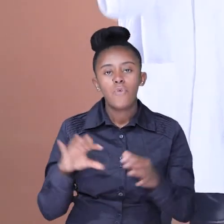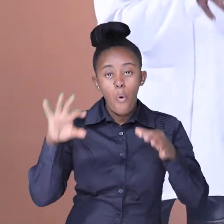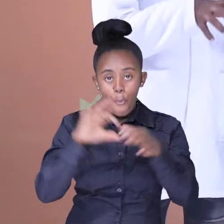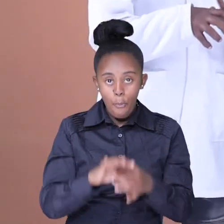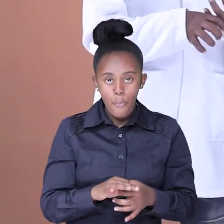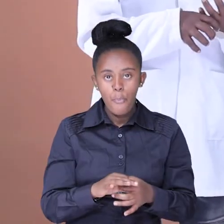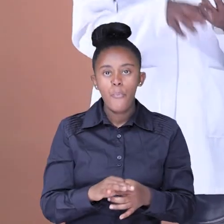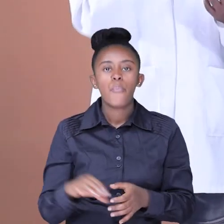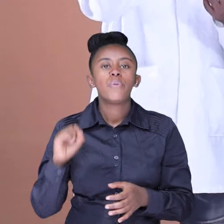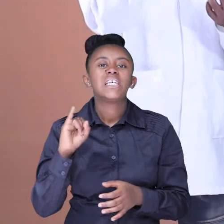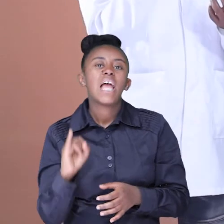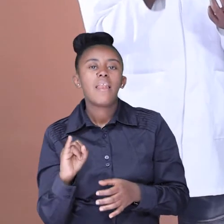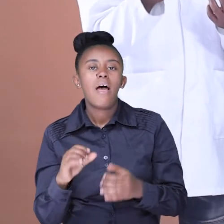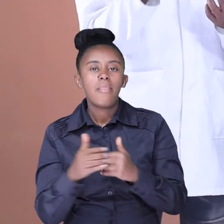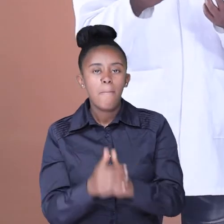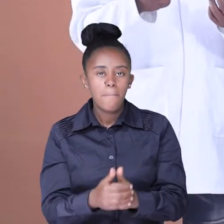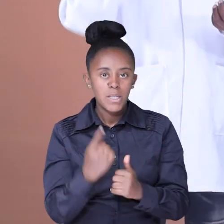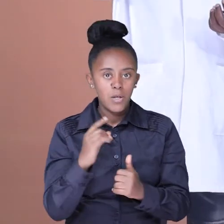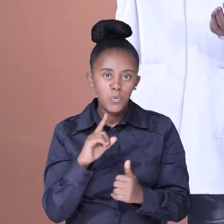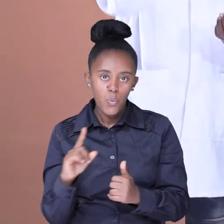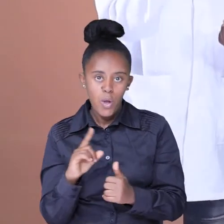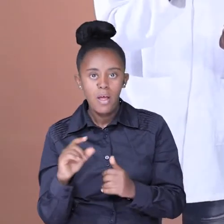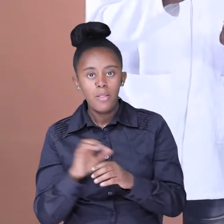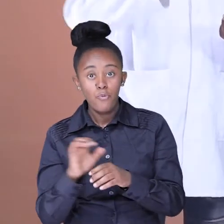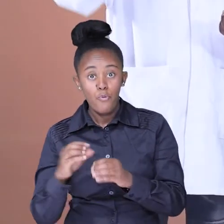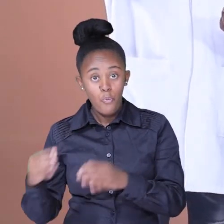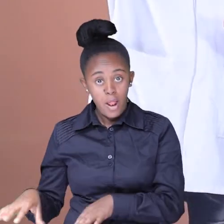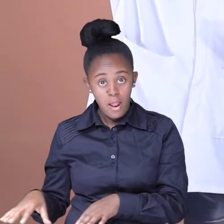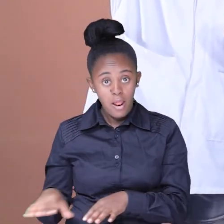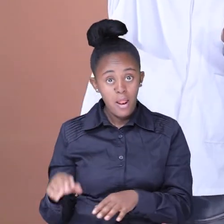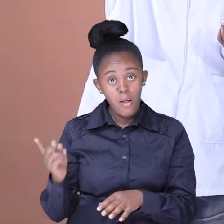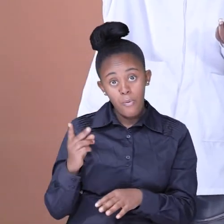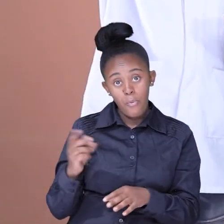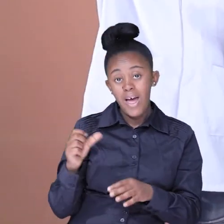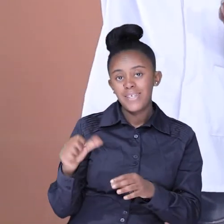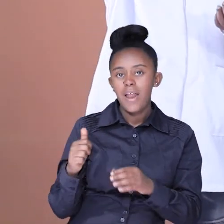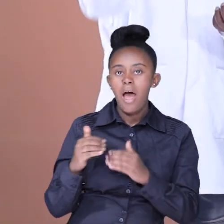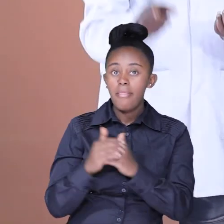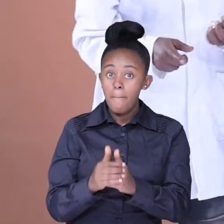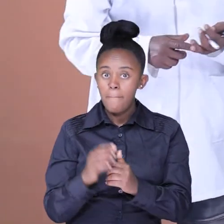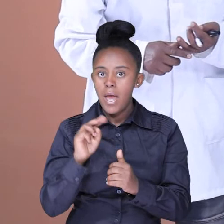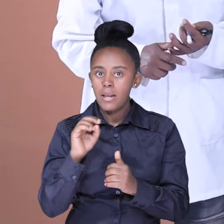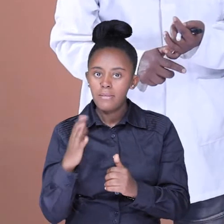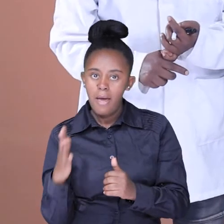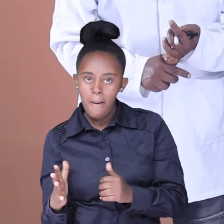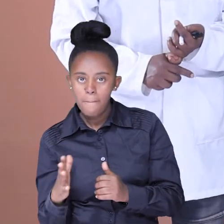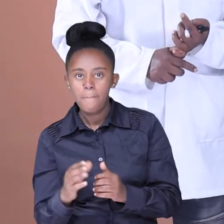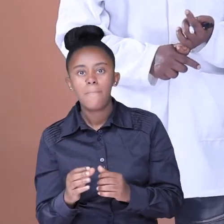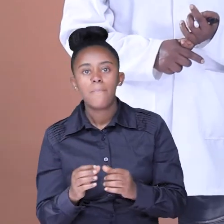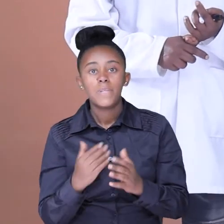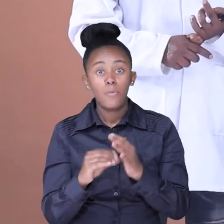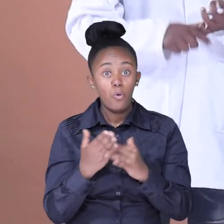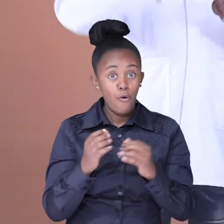with certain atom, there is 1 electron is left, and this 1 electron is goes to the other atom, then n-type semiconductor is